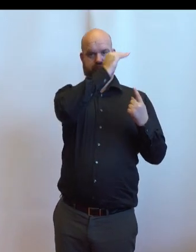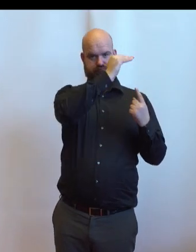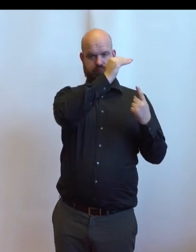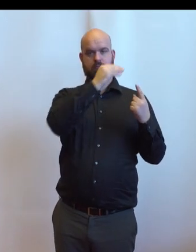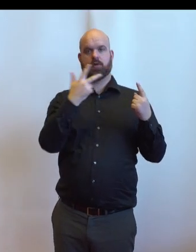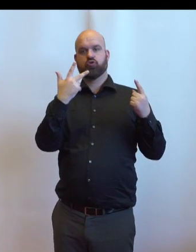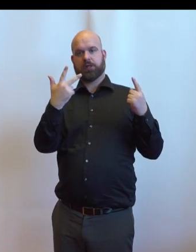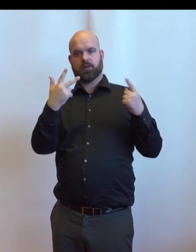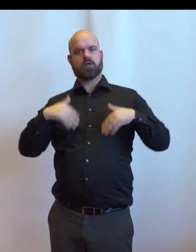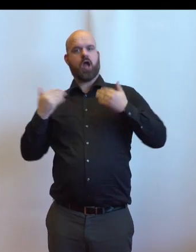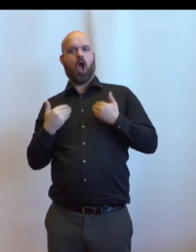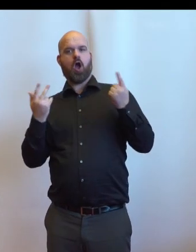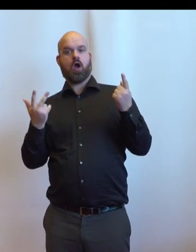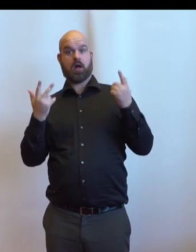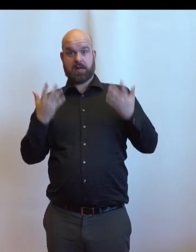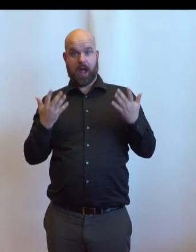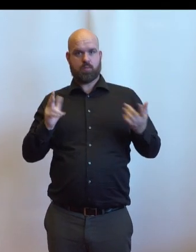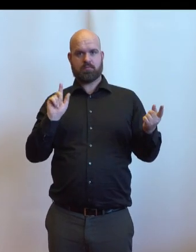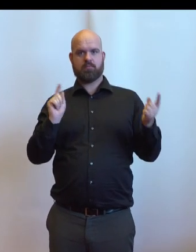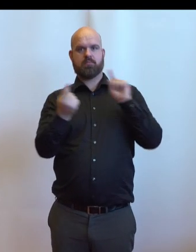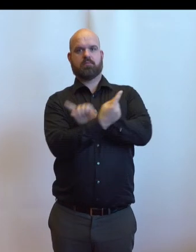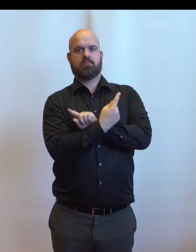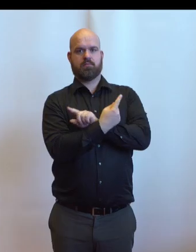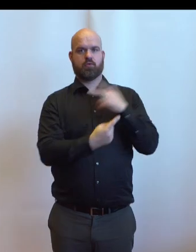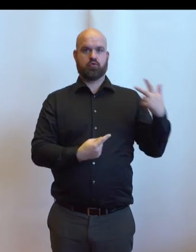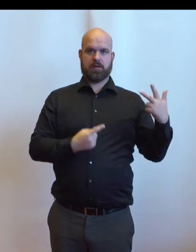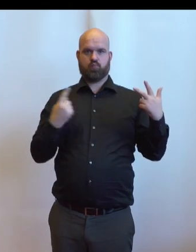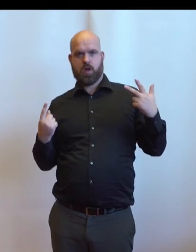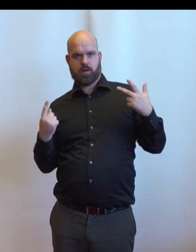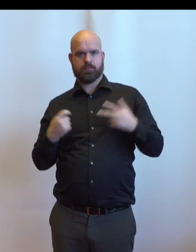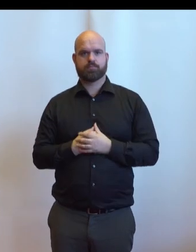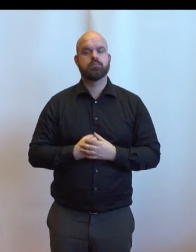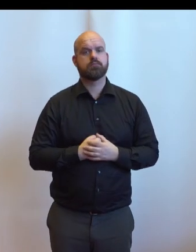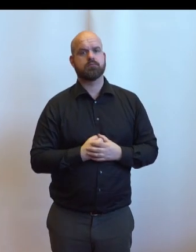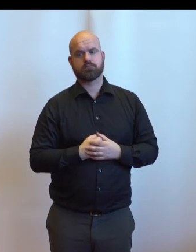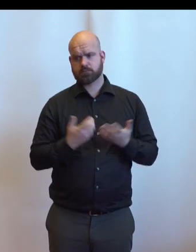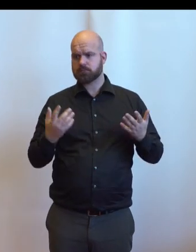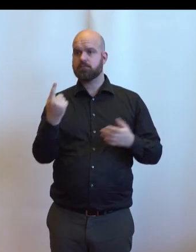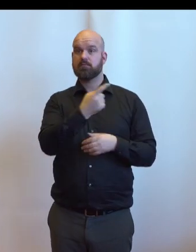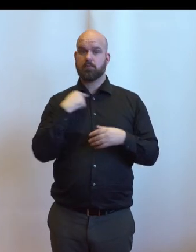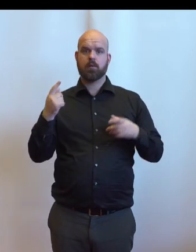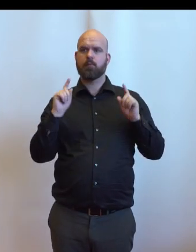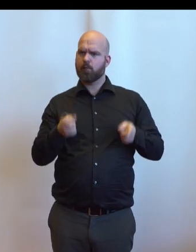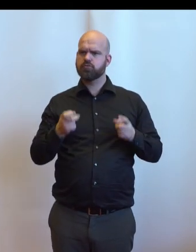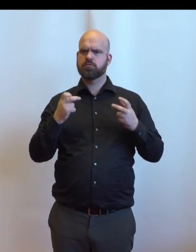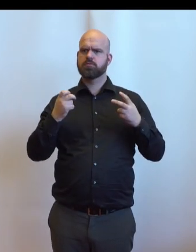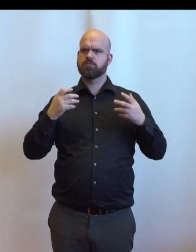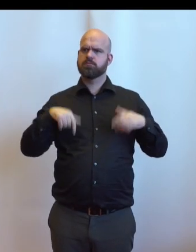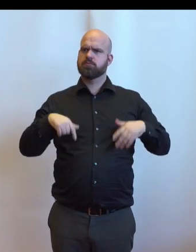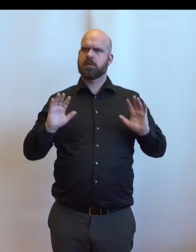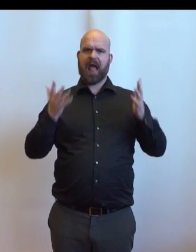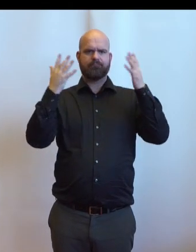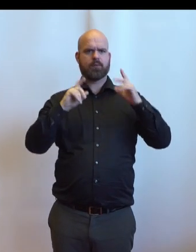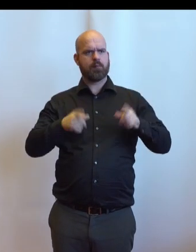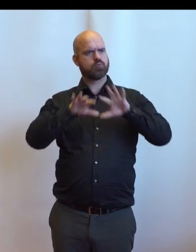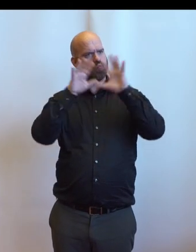ways of being able to ensure that people are able to stay productive and healthy and able to contribute and look after